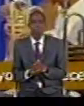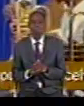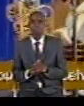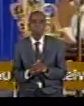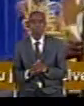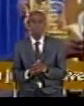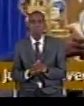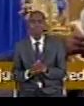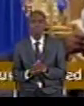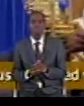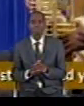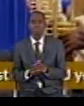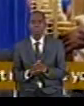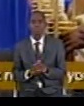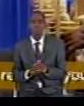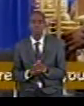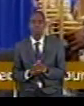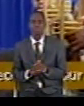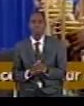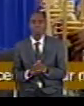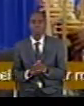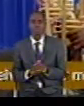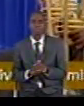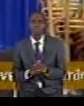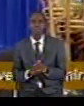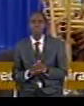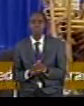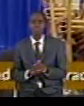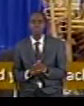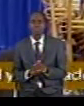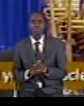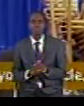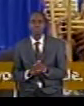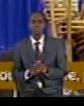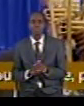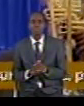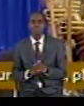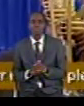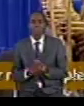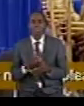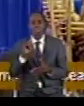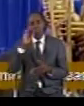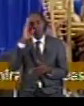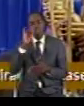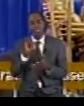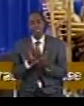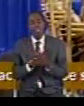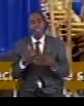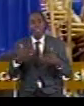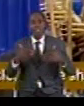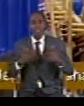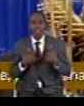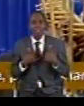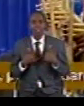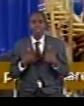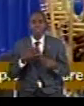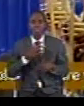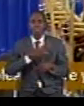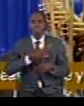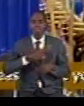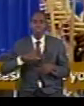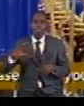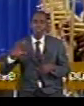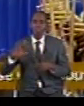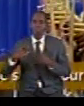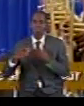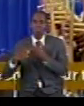37-year-old man that has traumatic right shoulder arthritis as a result